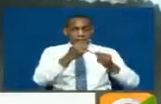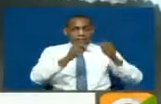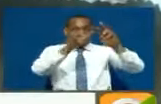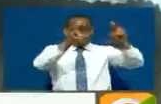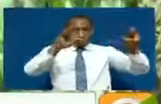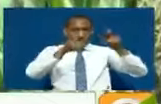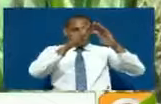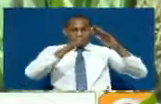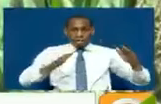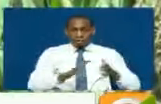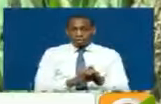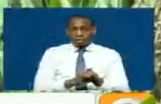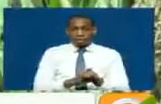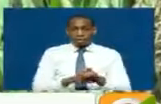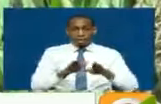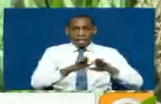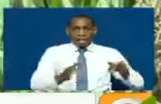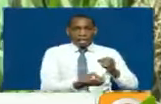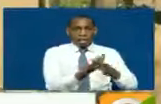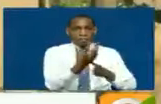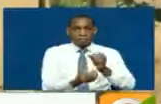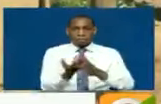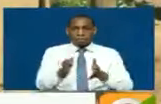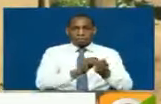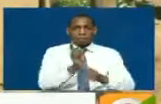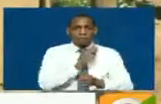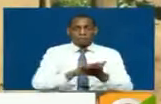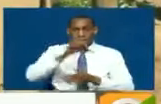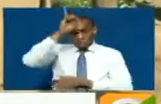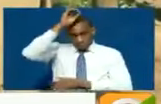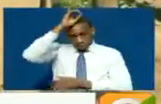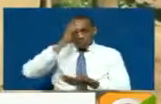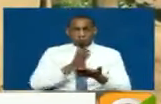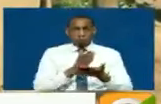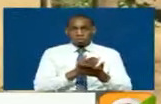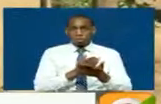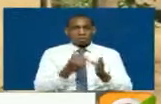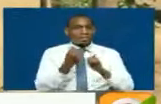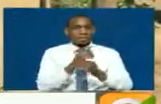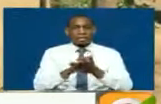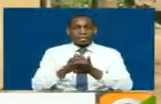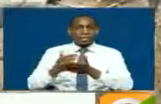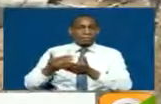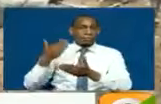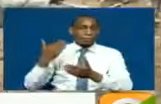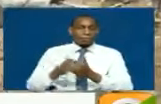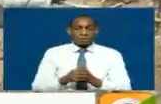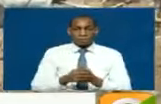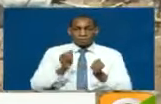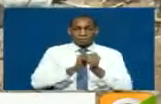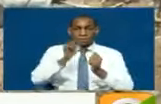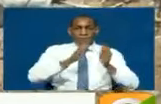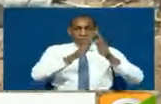roofs of the houses. Farm produce razed down. The village remains a pale shadow of what it was a day ago.